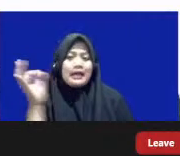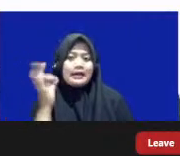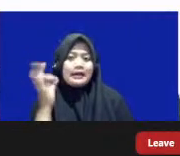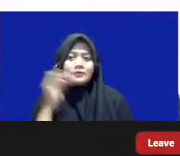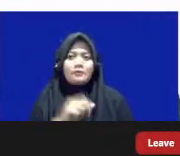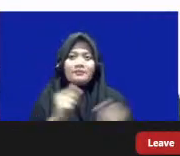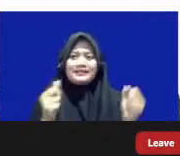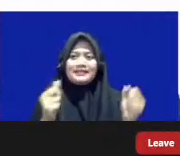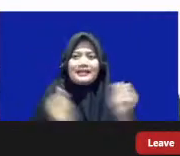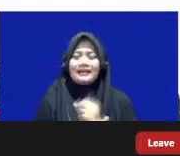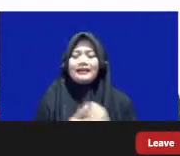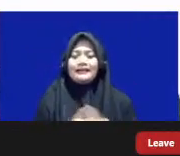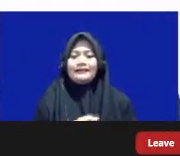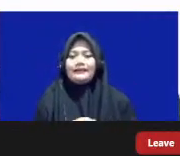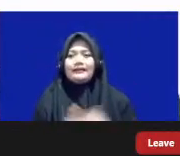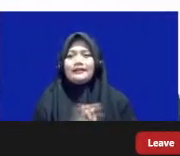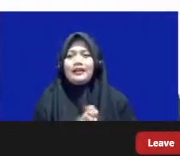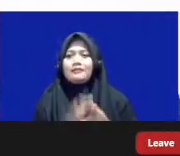emergency response.